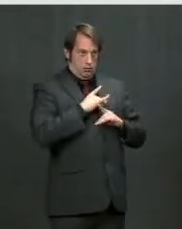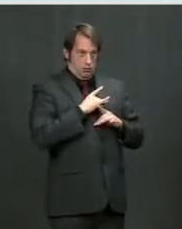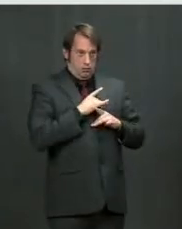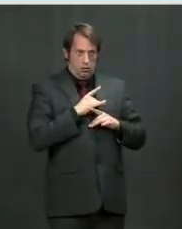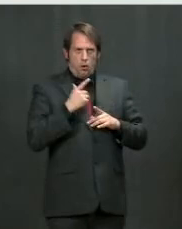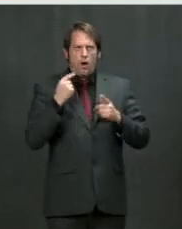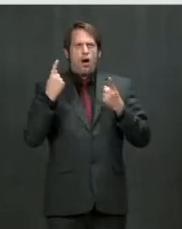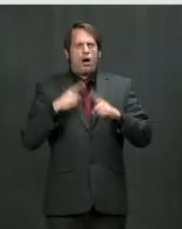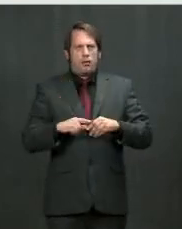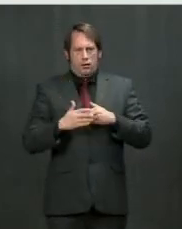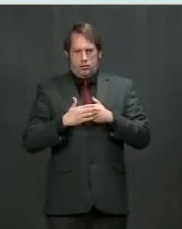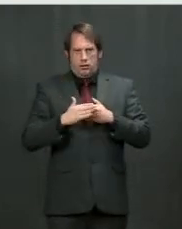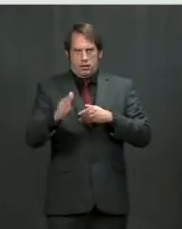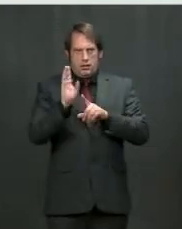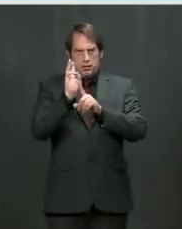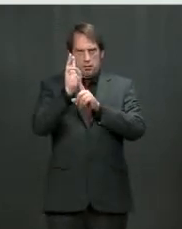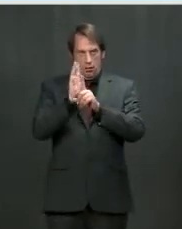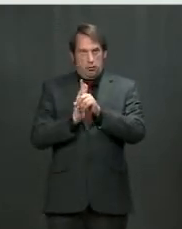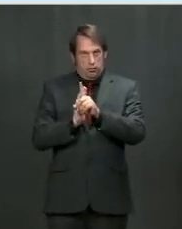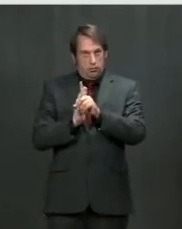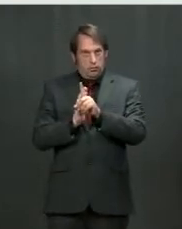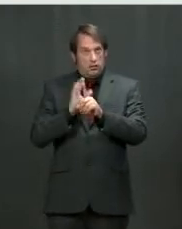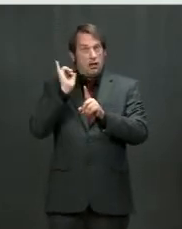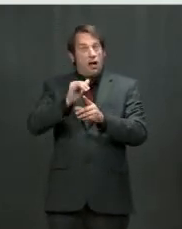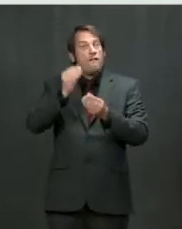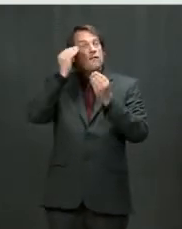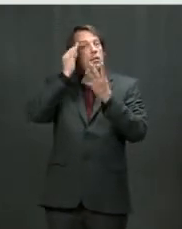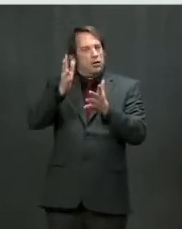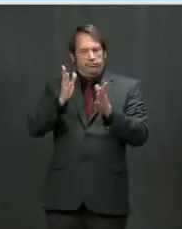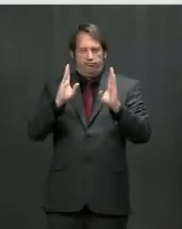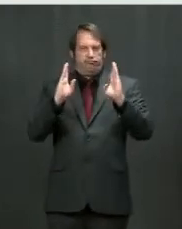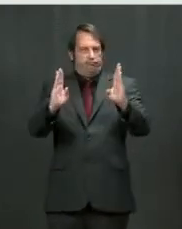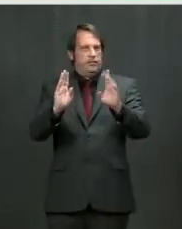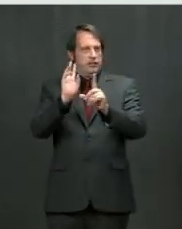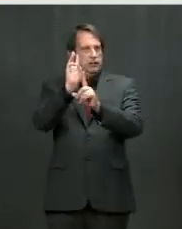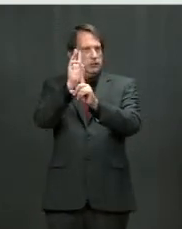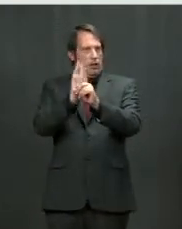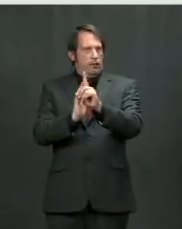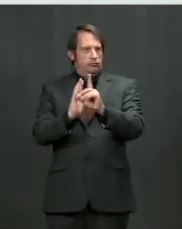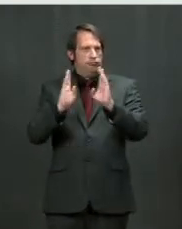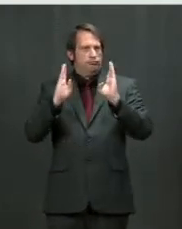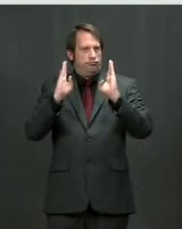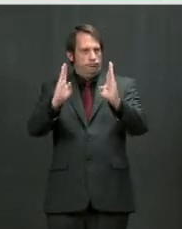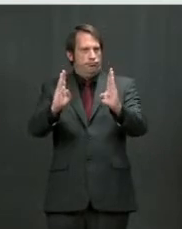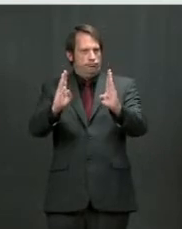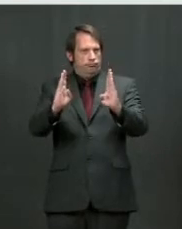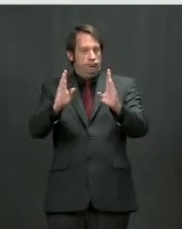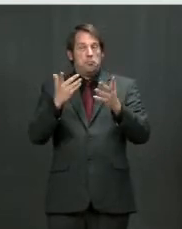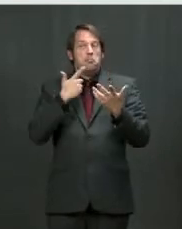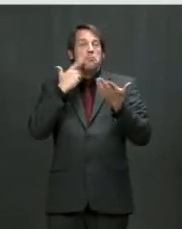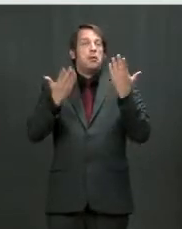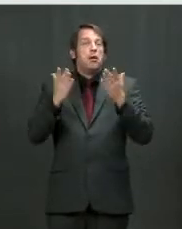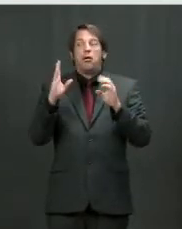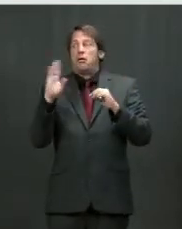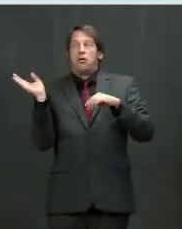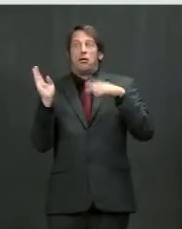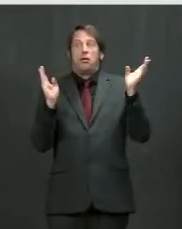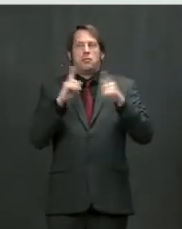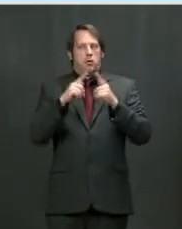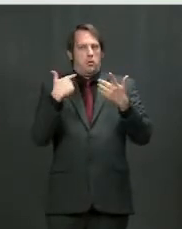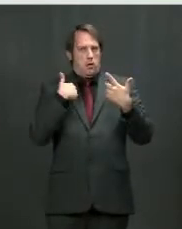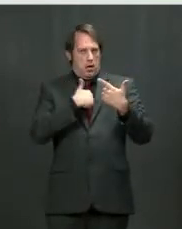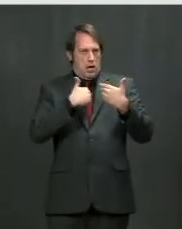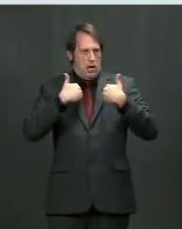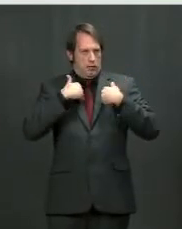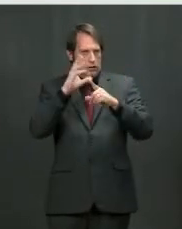6 months. They did not look further than this, so it might be much longer. Next slide. And here's an